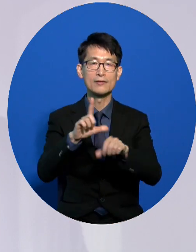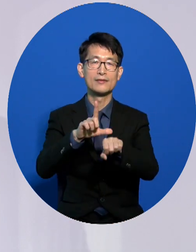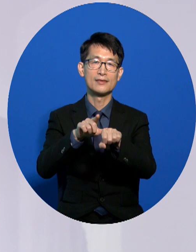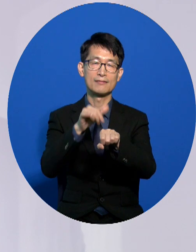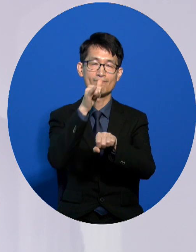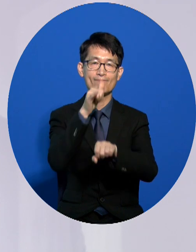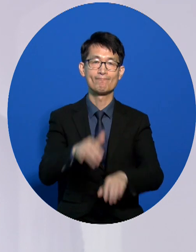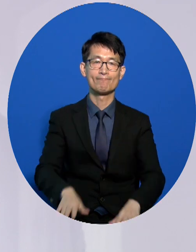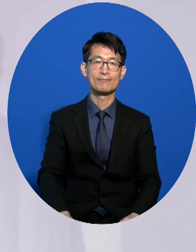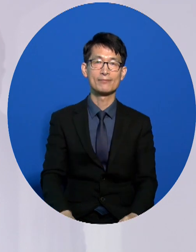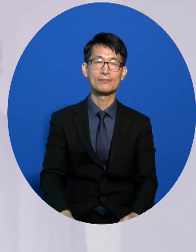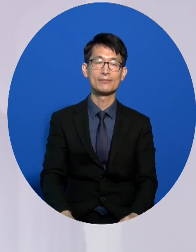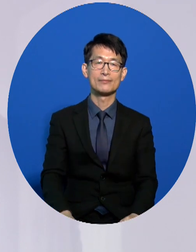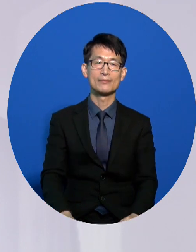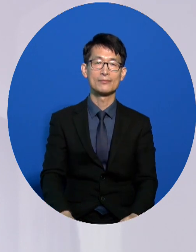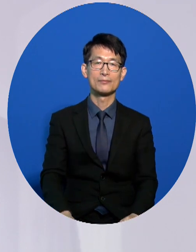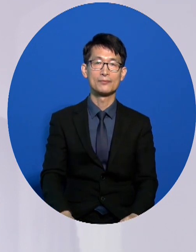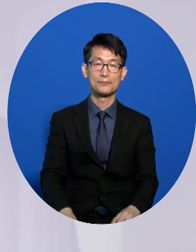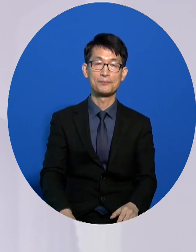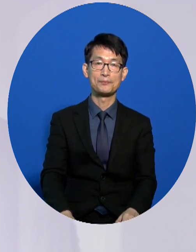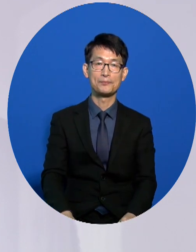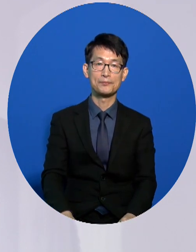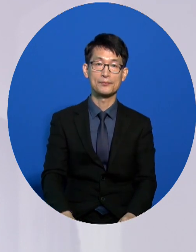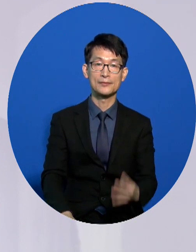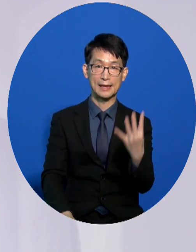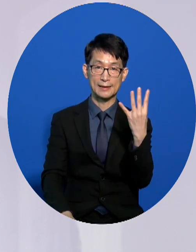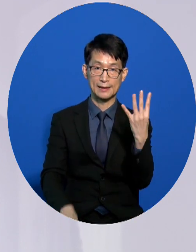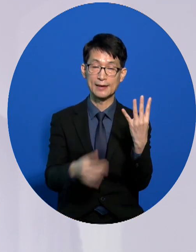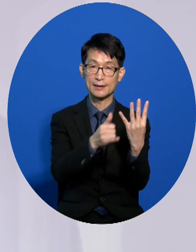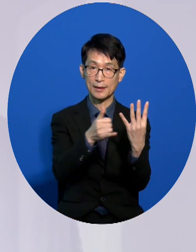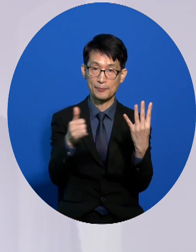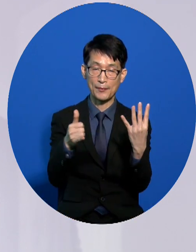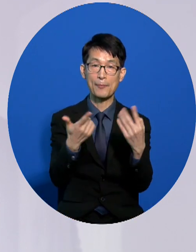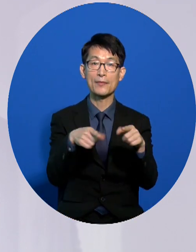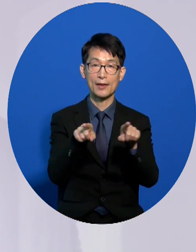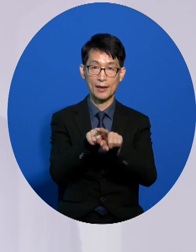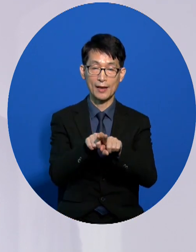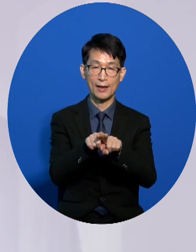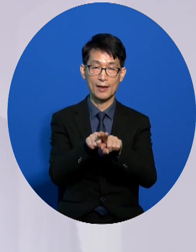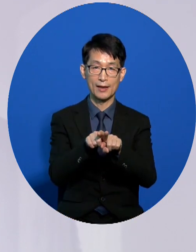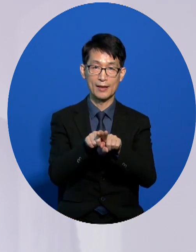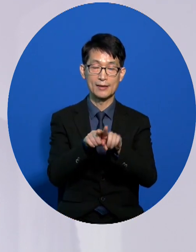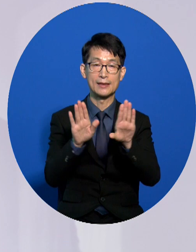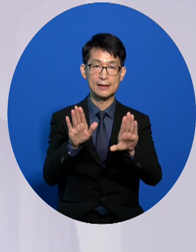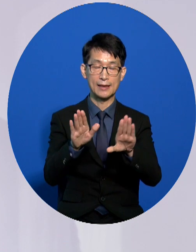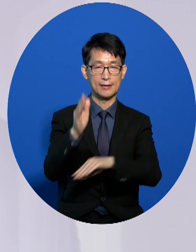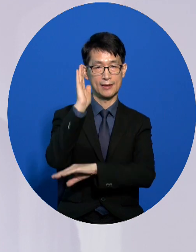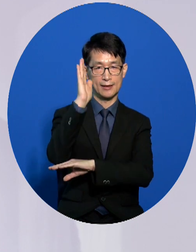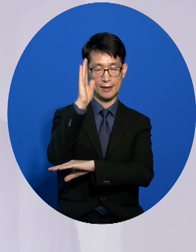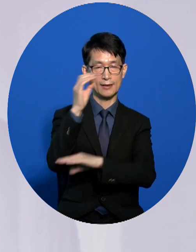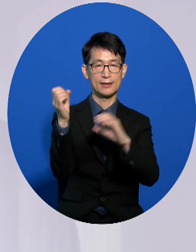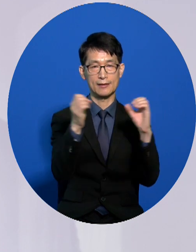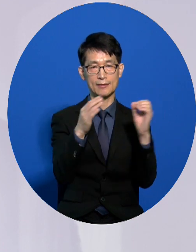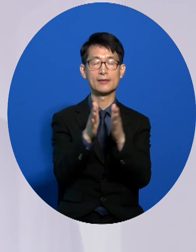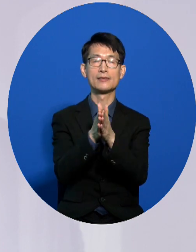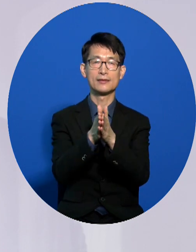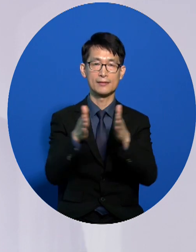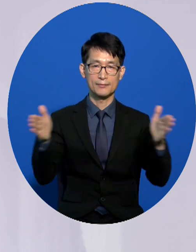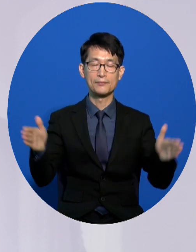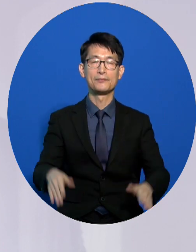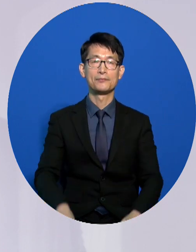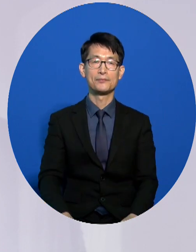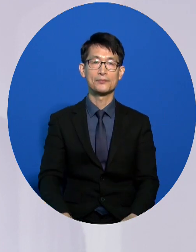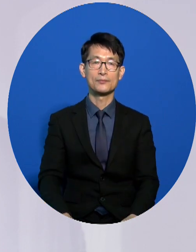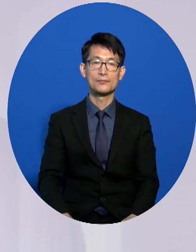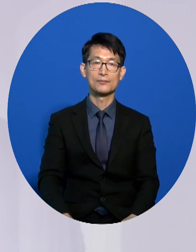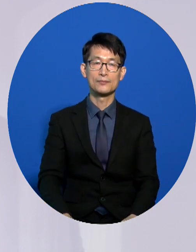session after the 4 presentations. So without further ado, let us begin our roundtable in earnest with our